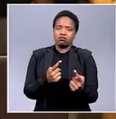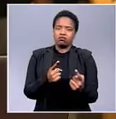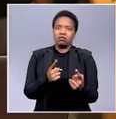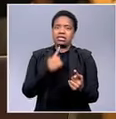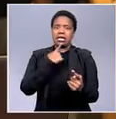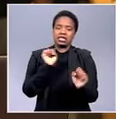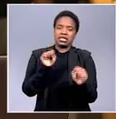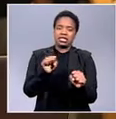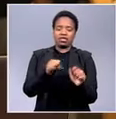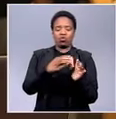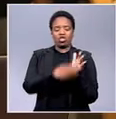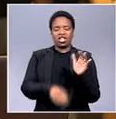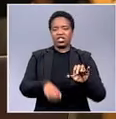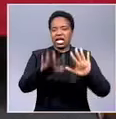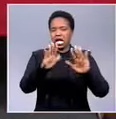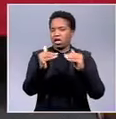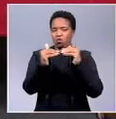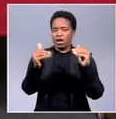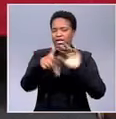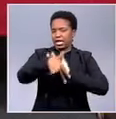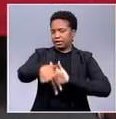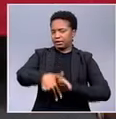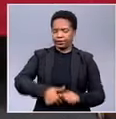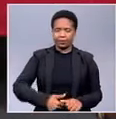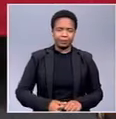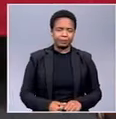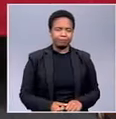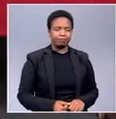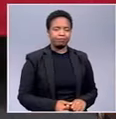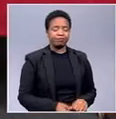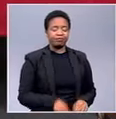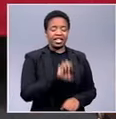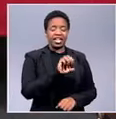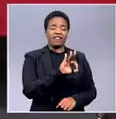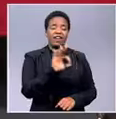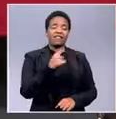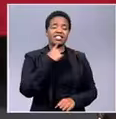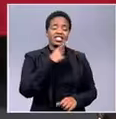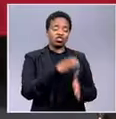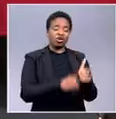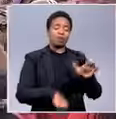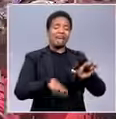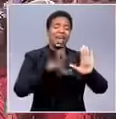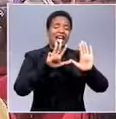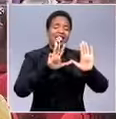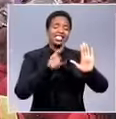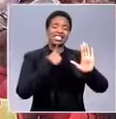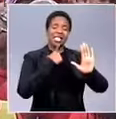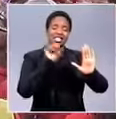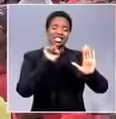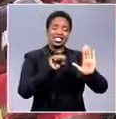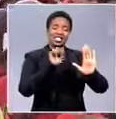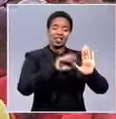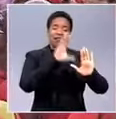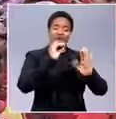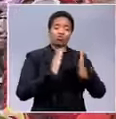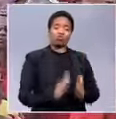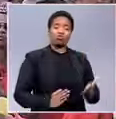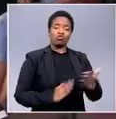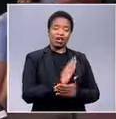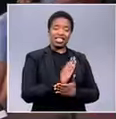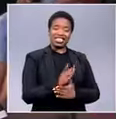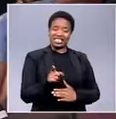terms of Section 10 of the Equality Act. In response, the EFF says Chapter 9 institutions like the South African Human Rights